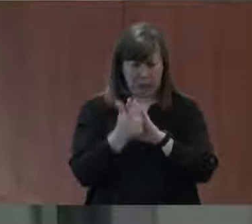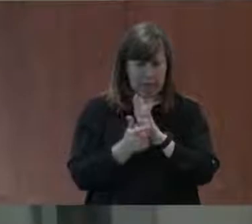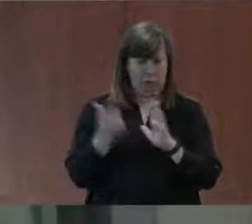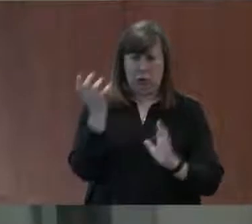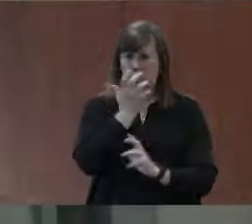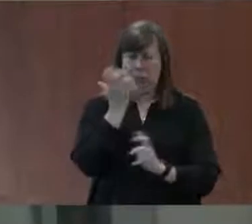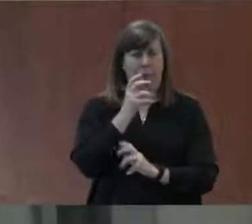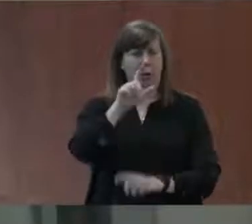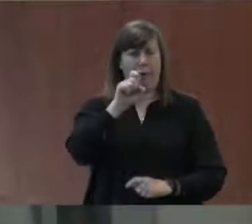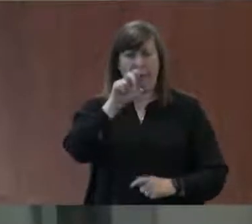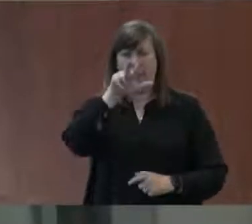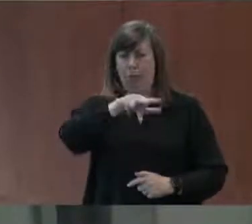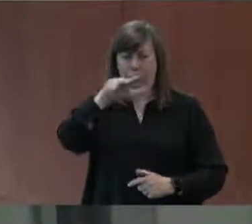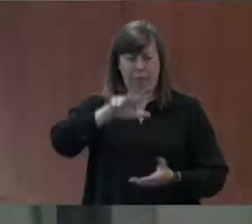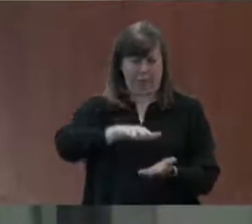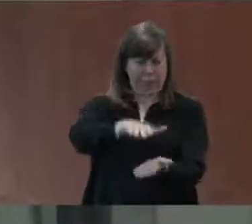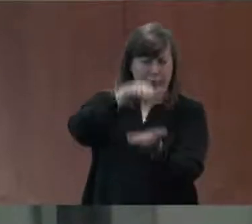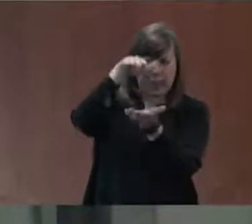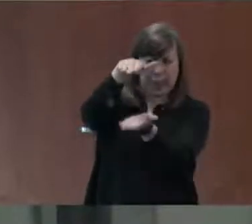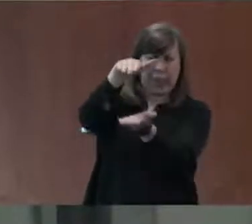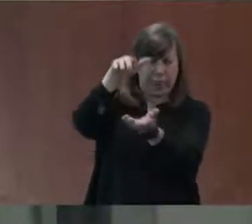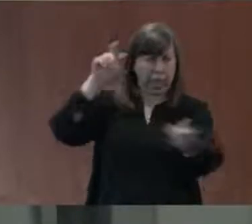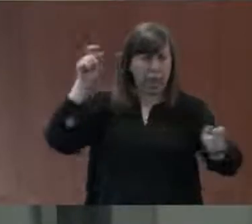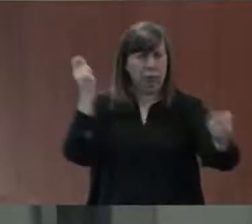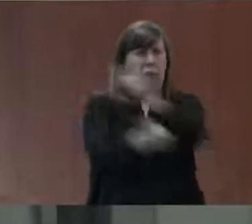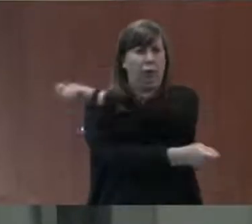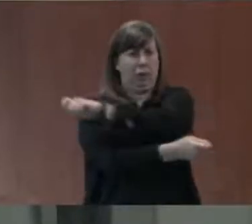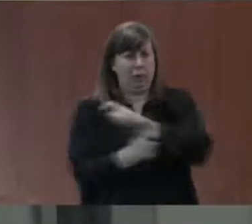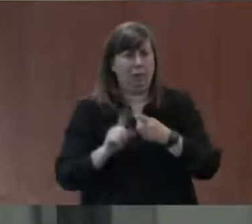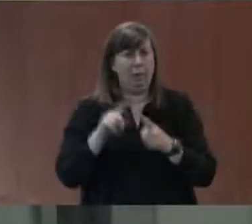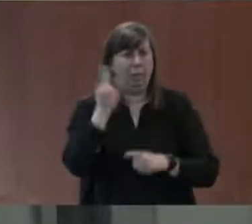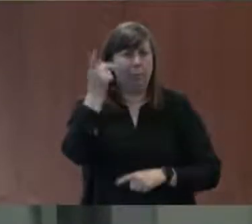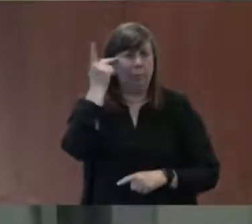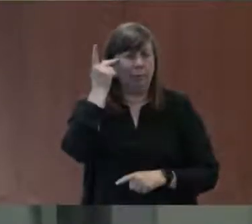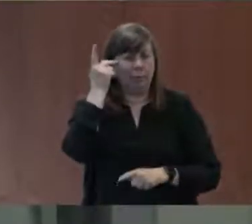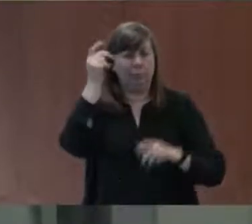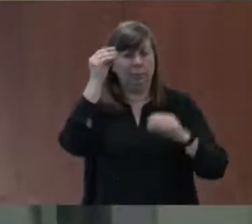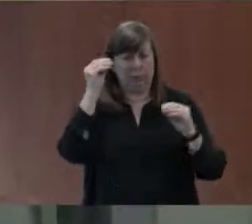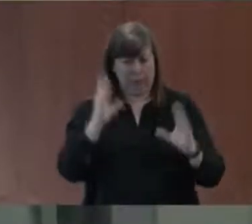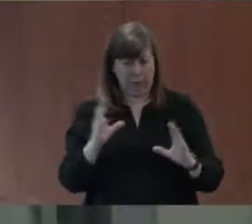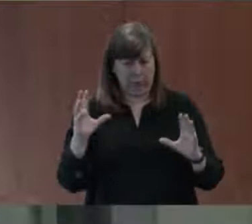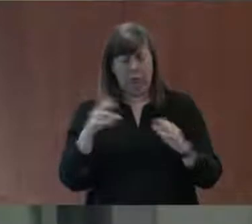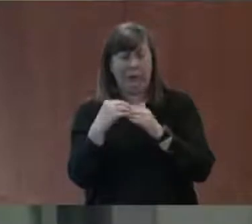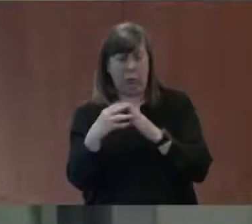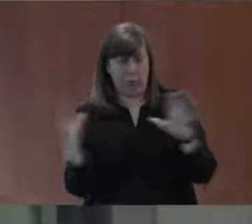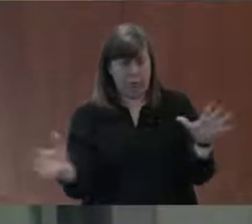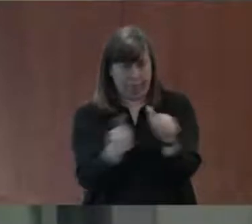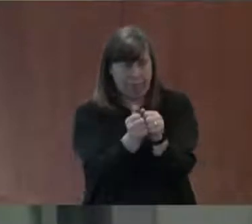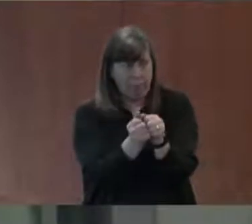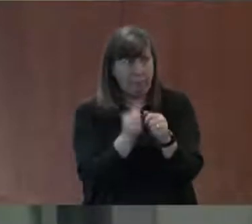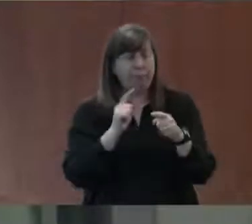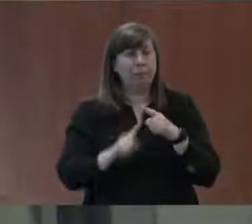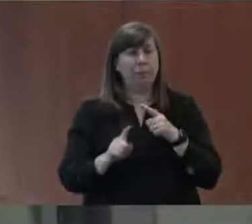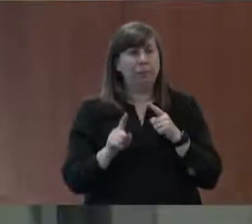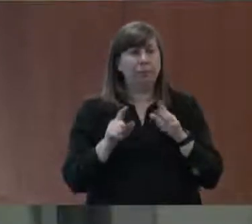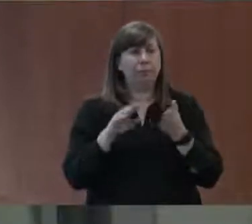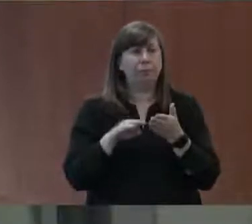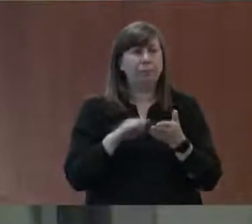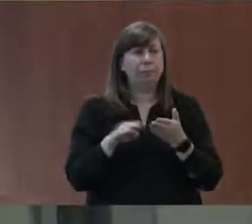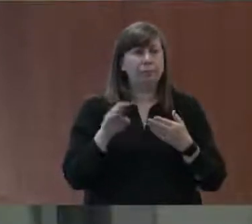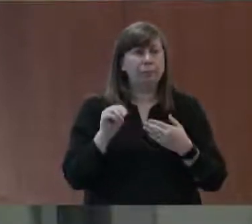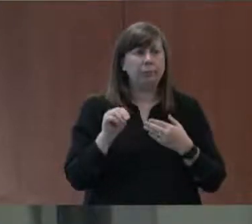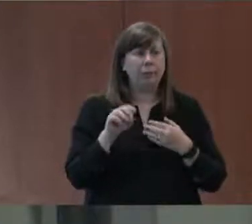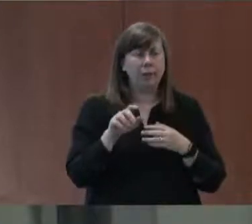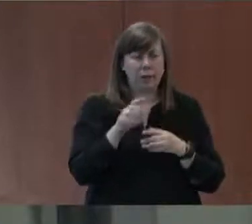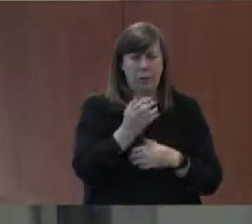case 133 pages. It comes with massive changes, and political leaders came together to create it. Additionally, a state does not... Excuse me, Mr. Lowen,